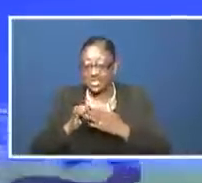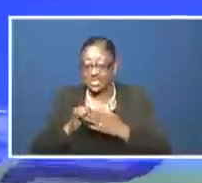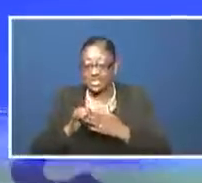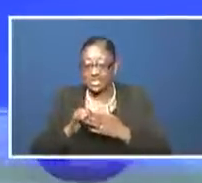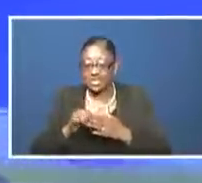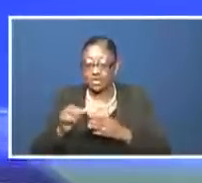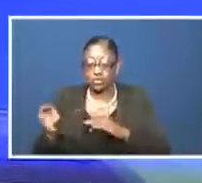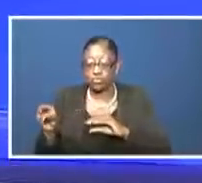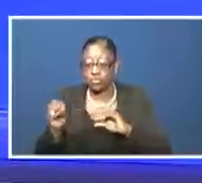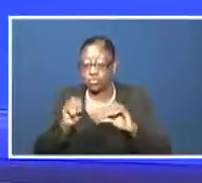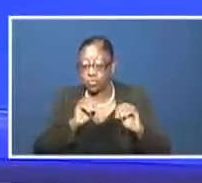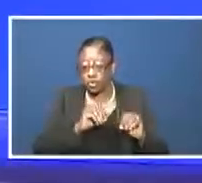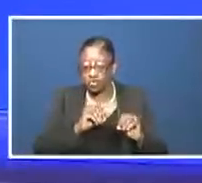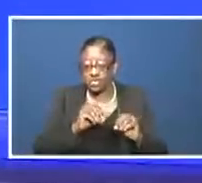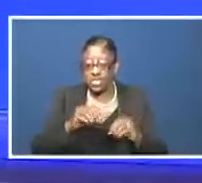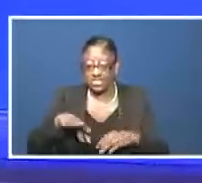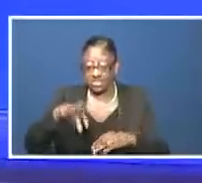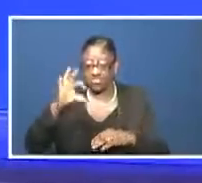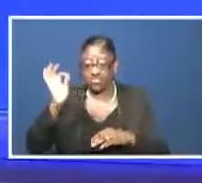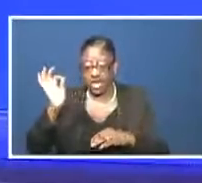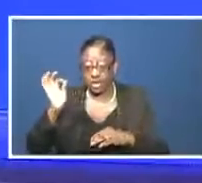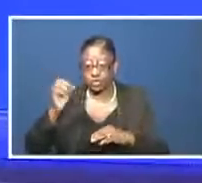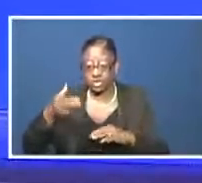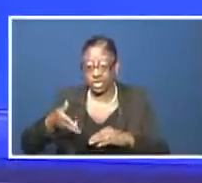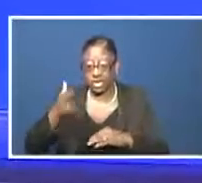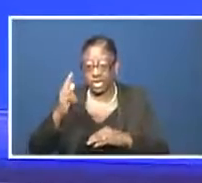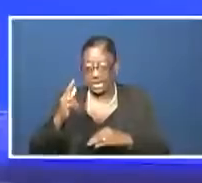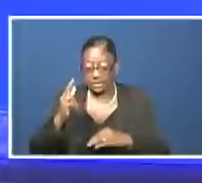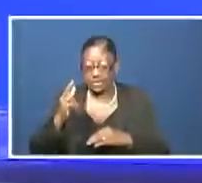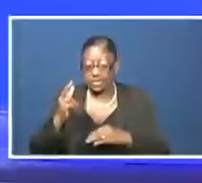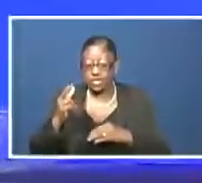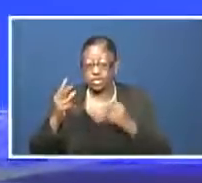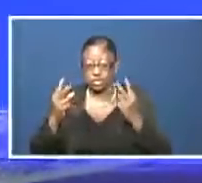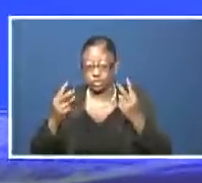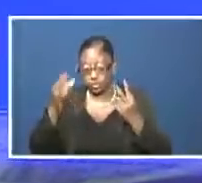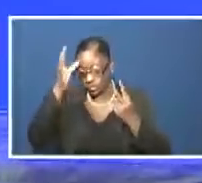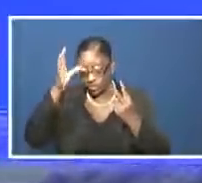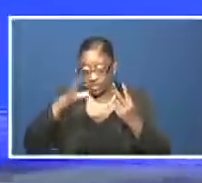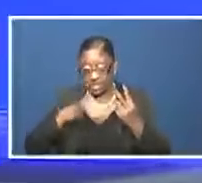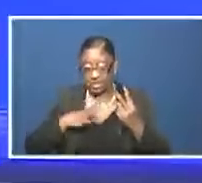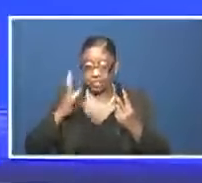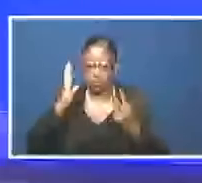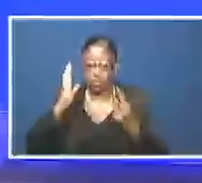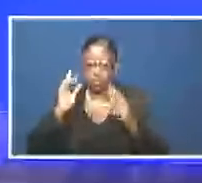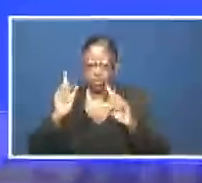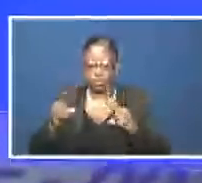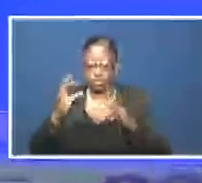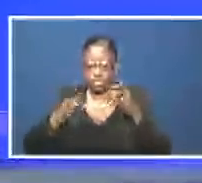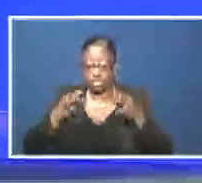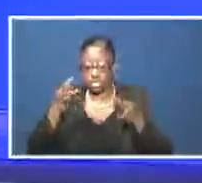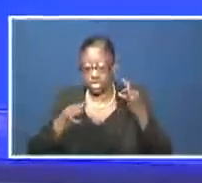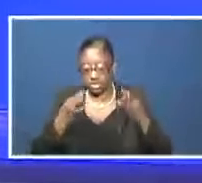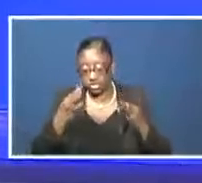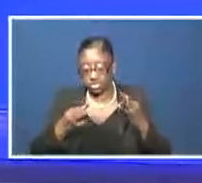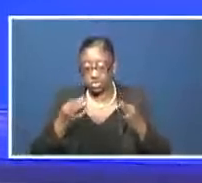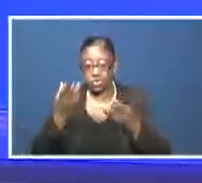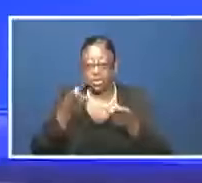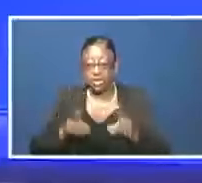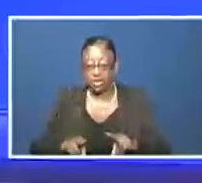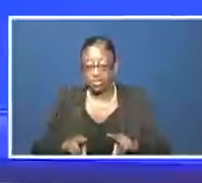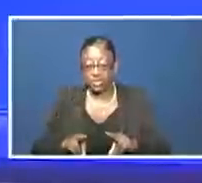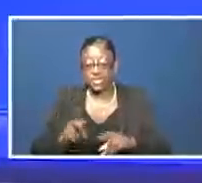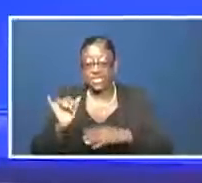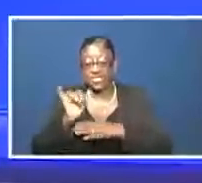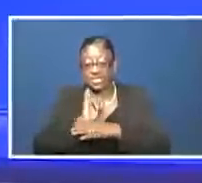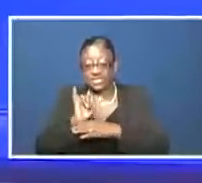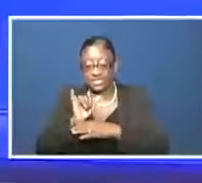search, officers found a pistol with 5 rounds of ammunition. 2 men are expected to face a magistrate in connection with the incident. The